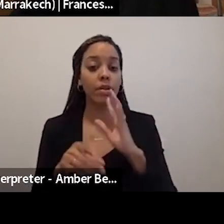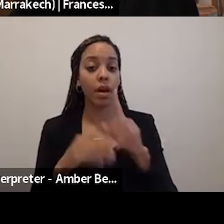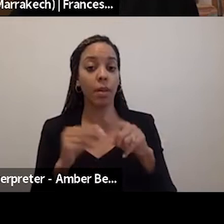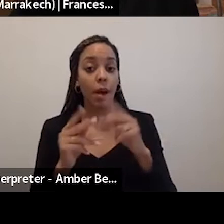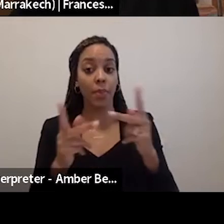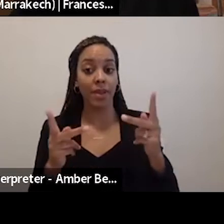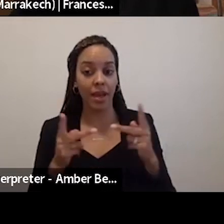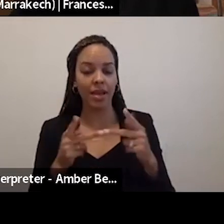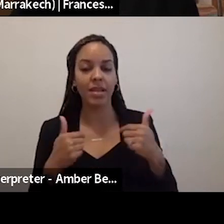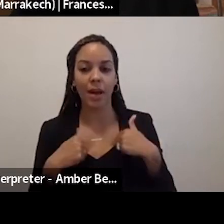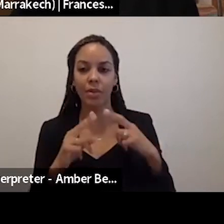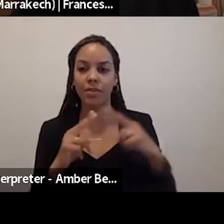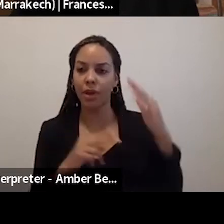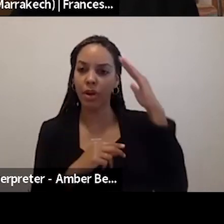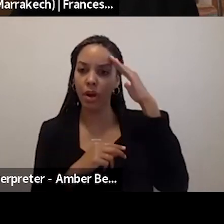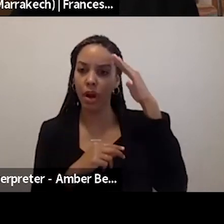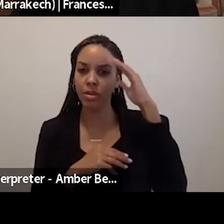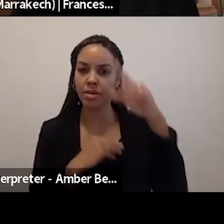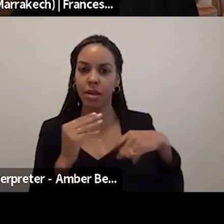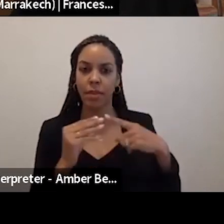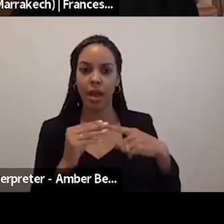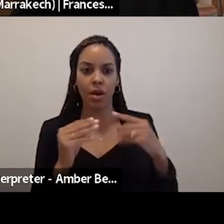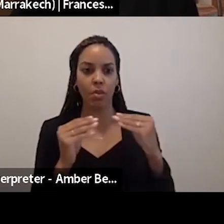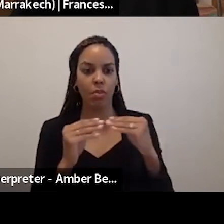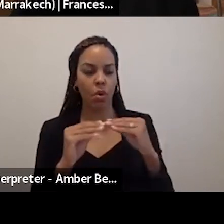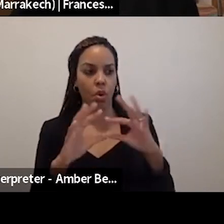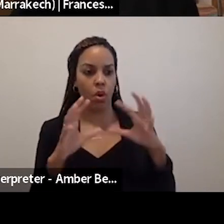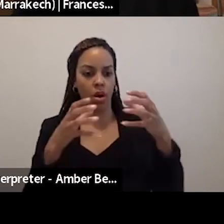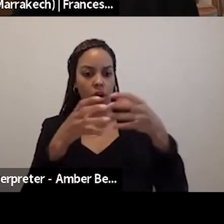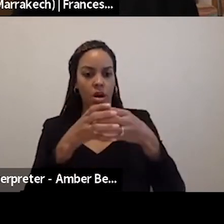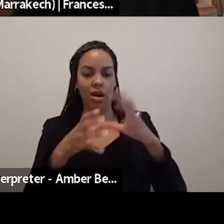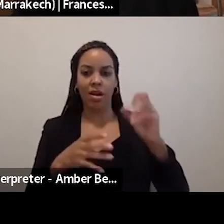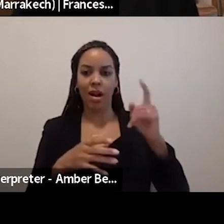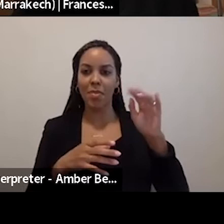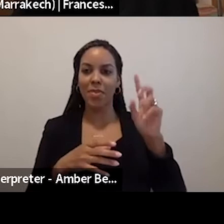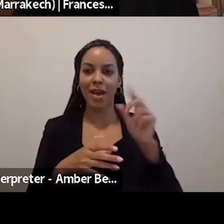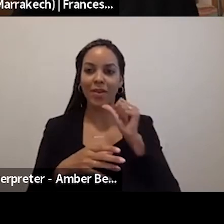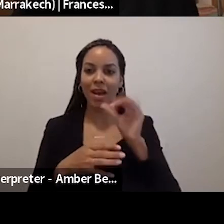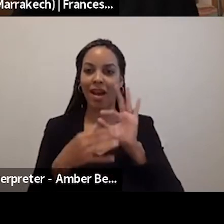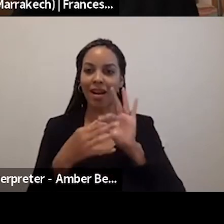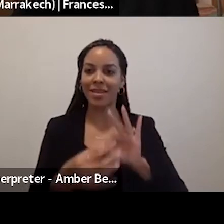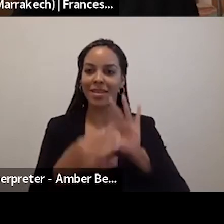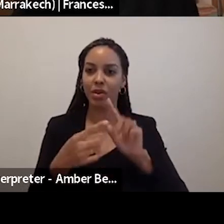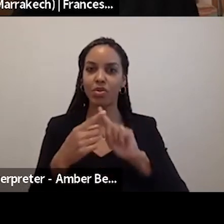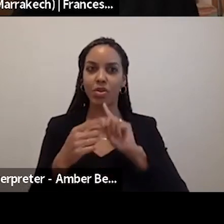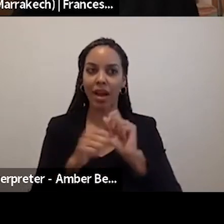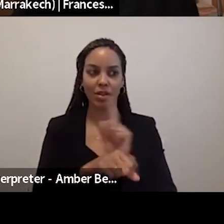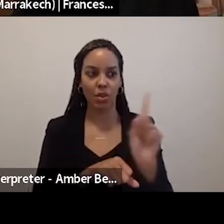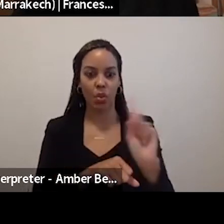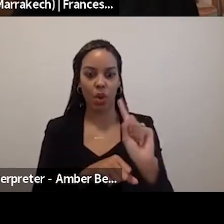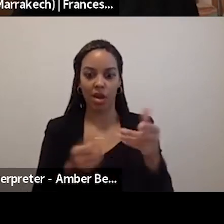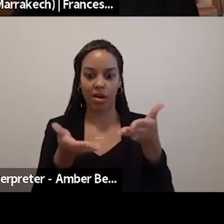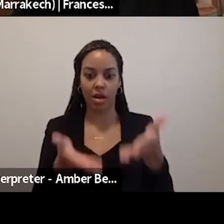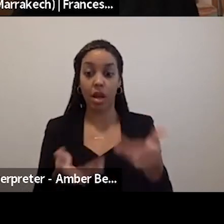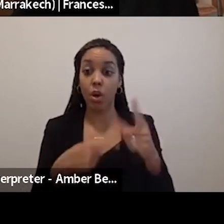very conscious of was that this was a sort of compound that was not connecting to where it was. And when you have a lot of